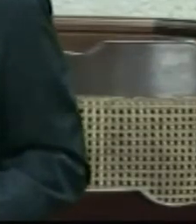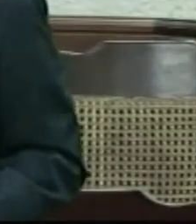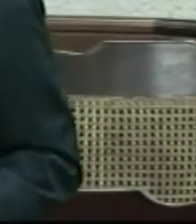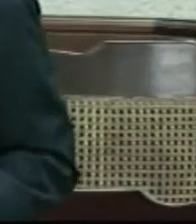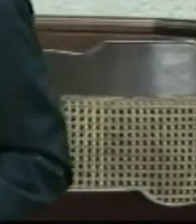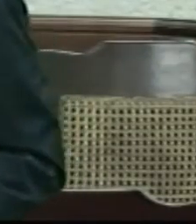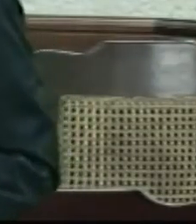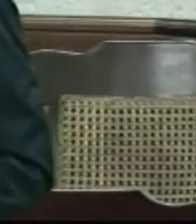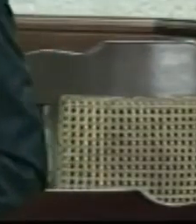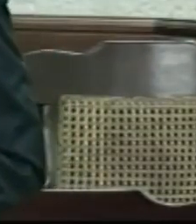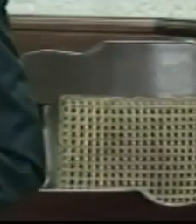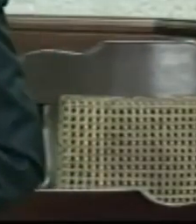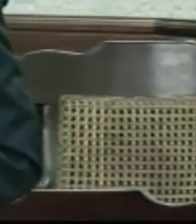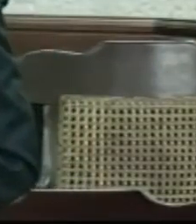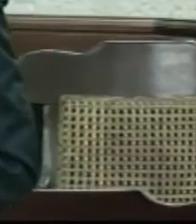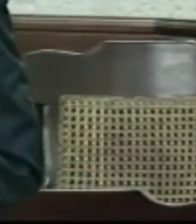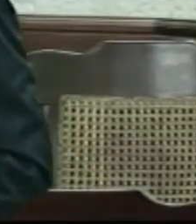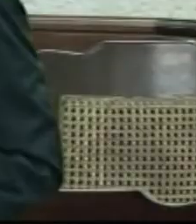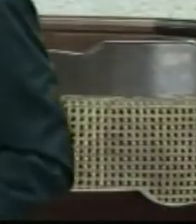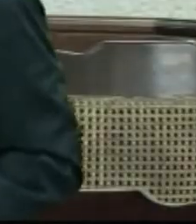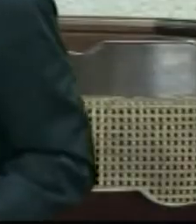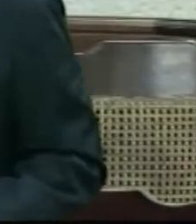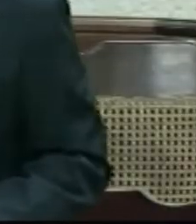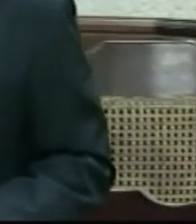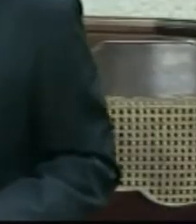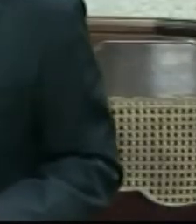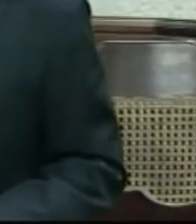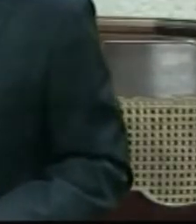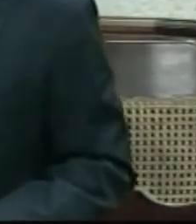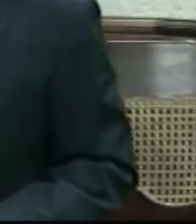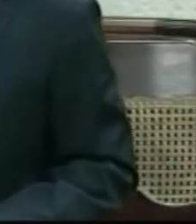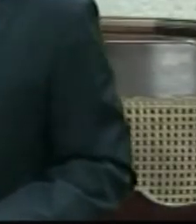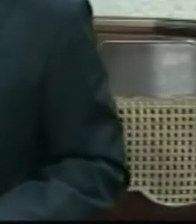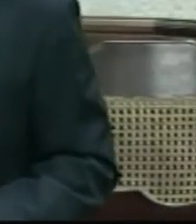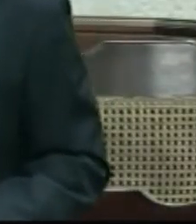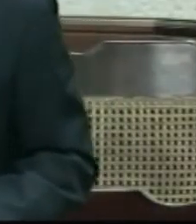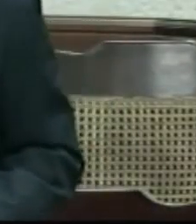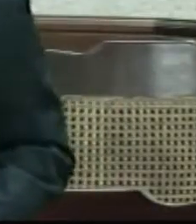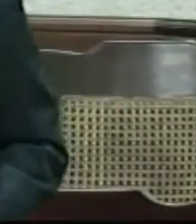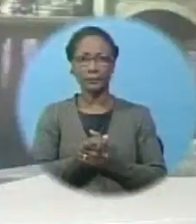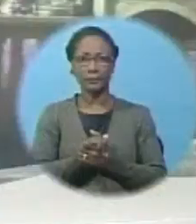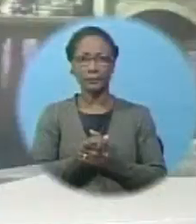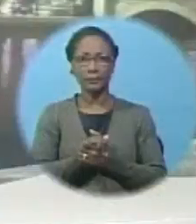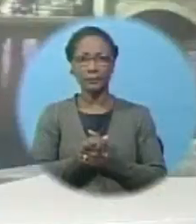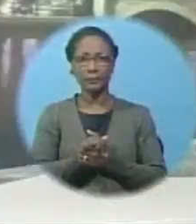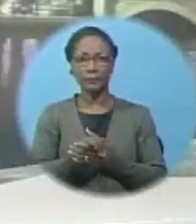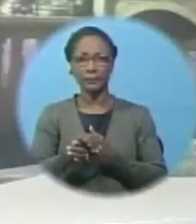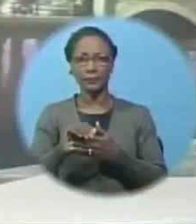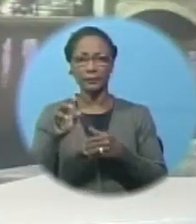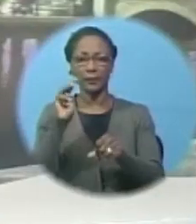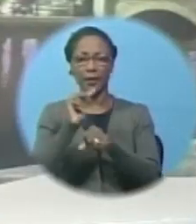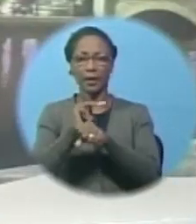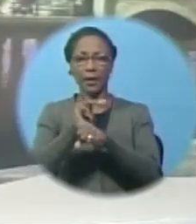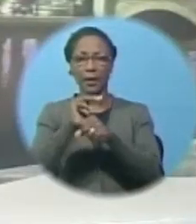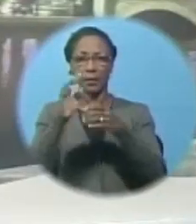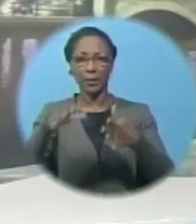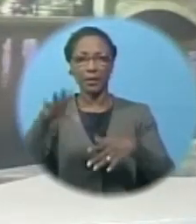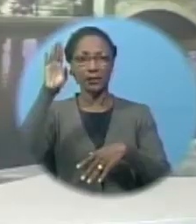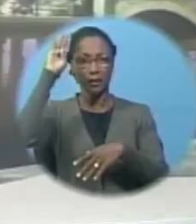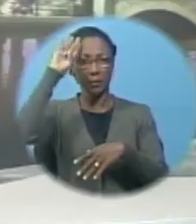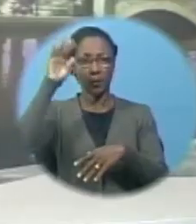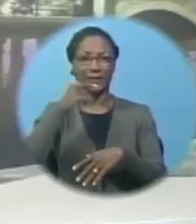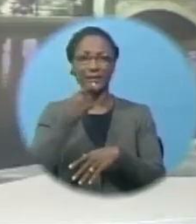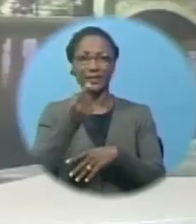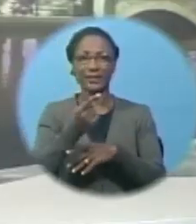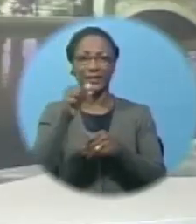be opportunities for employment in the different areas. Minister Boyce stressed that